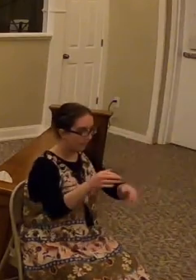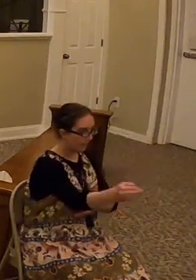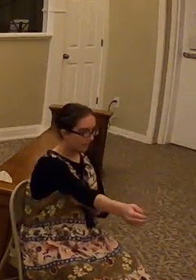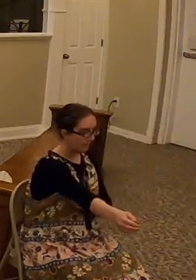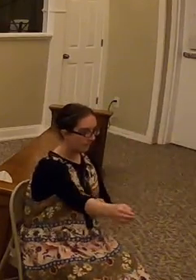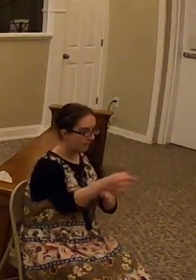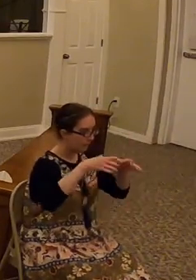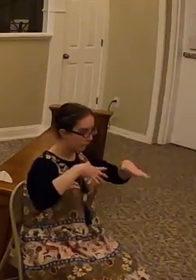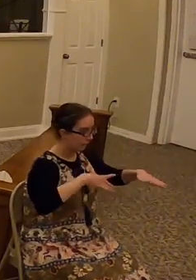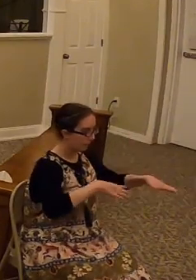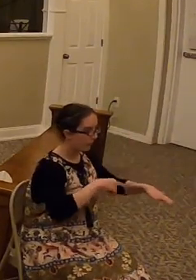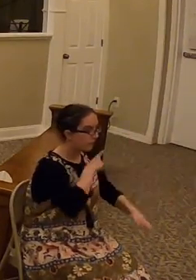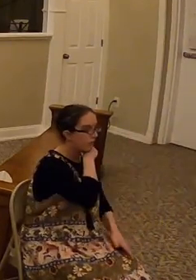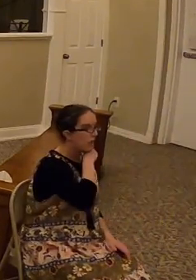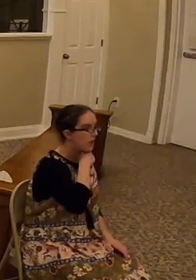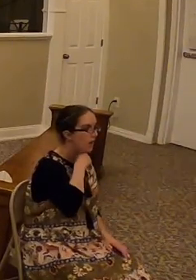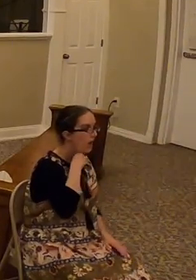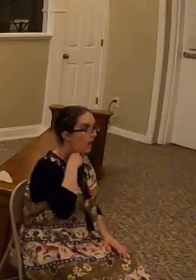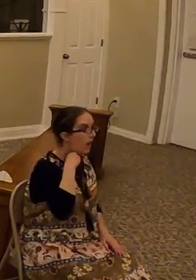his brook's drying up.